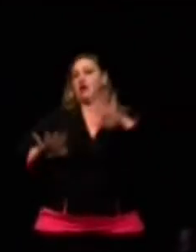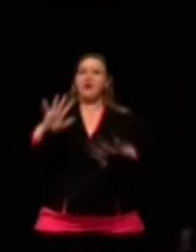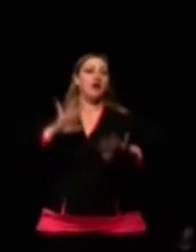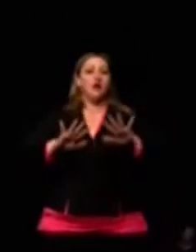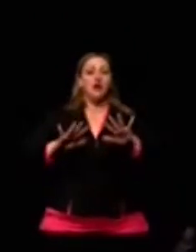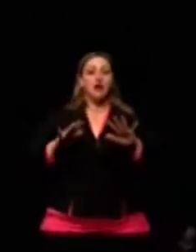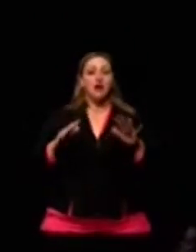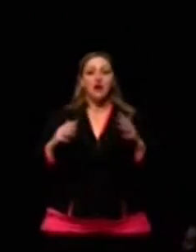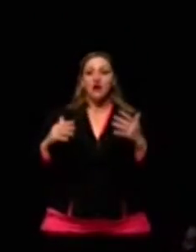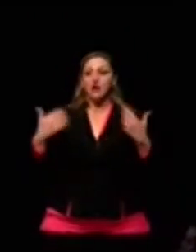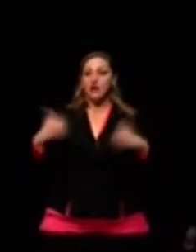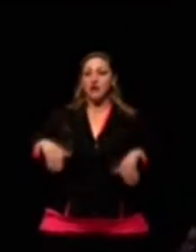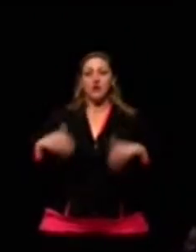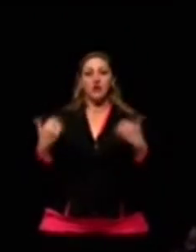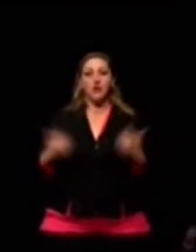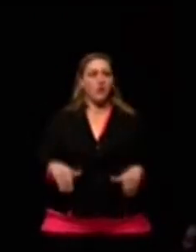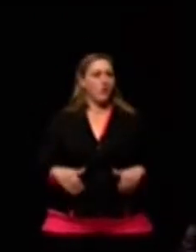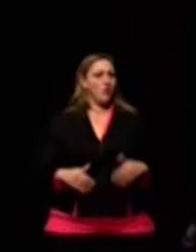And